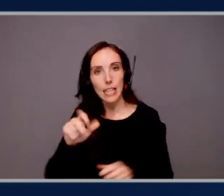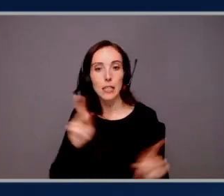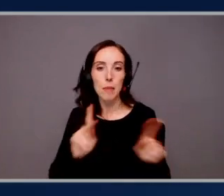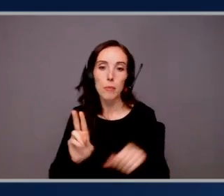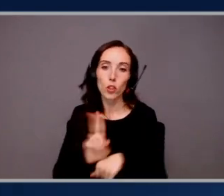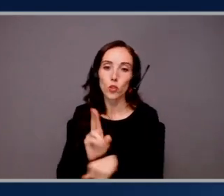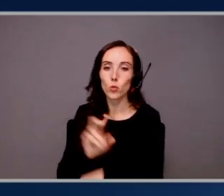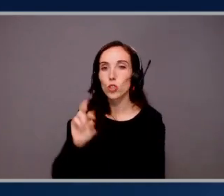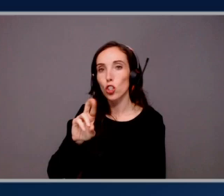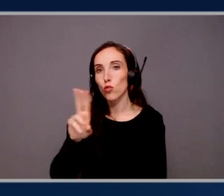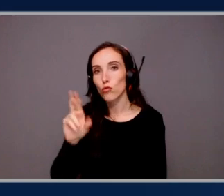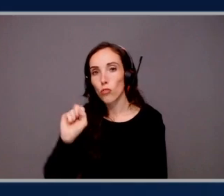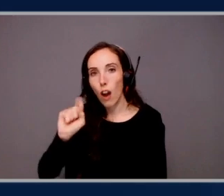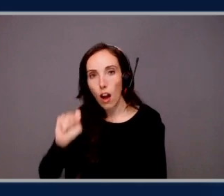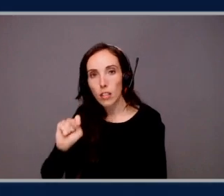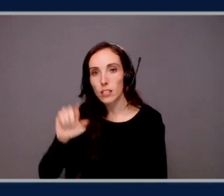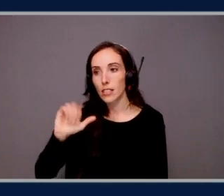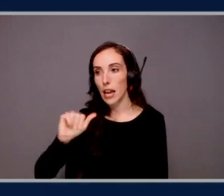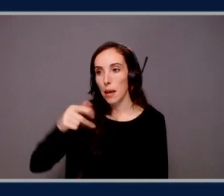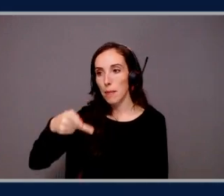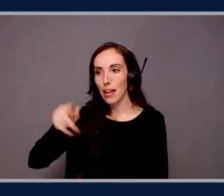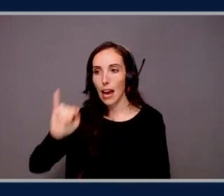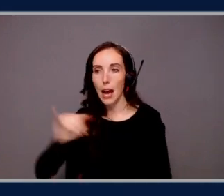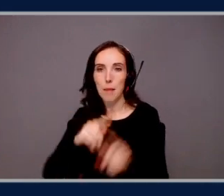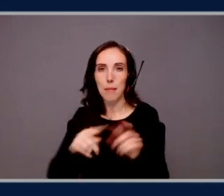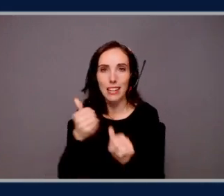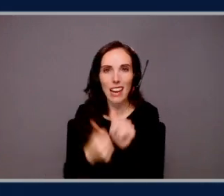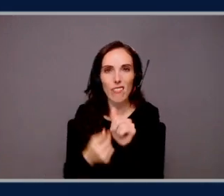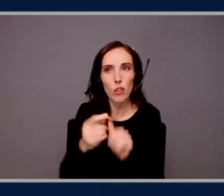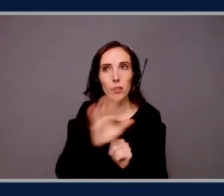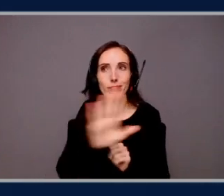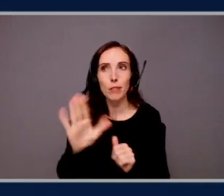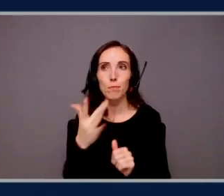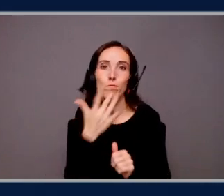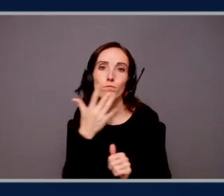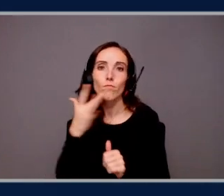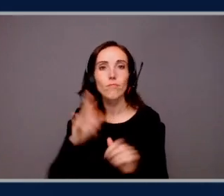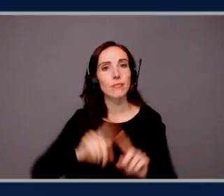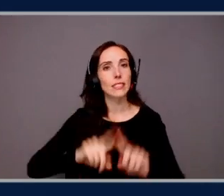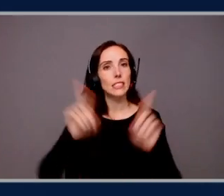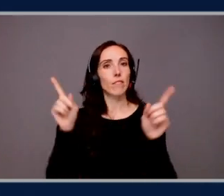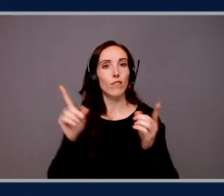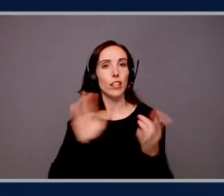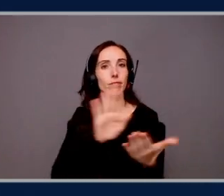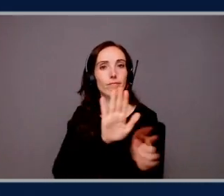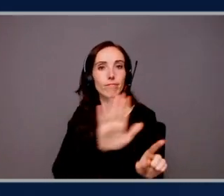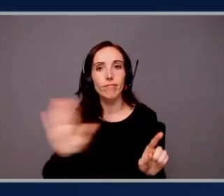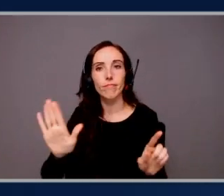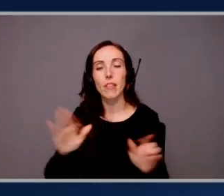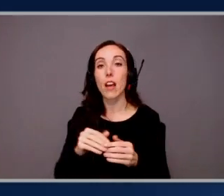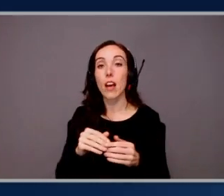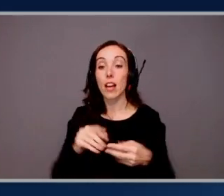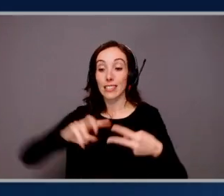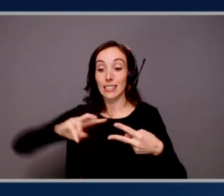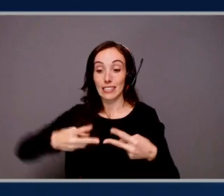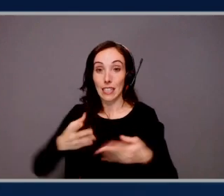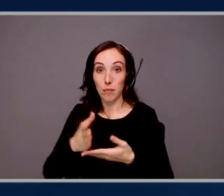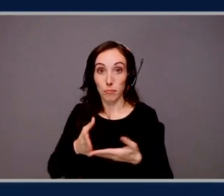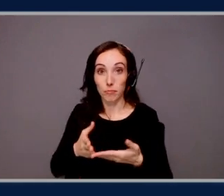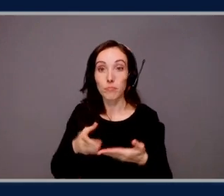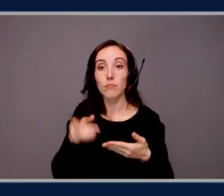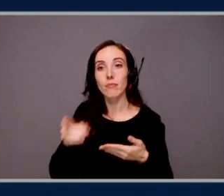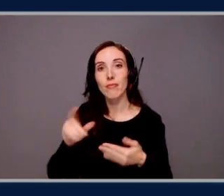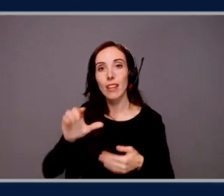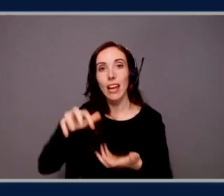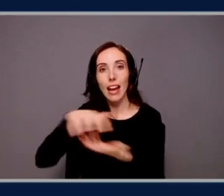that sort, but everyone has a different flavor, and you have to learn what that is. That's one aspect. The second aspect is, of course, as you know, cloud applications, they change,